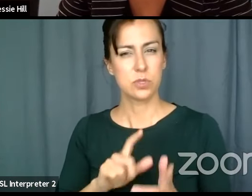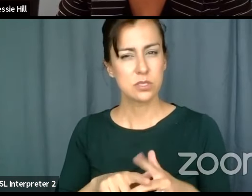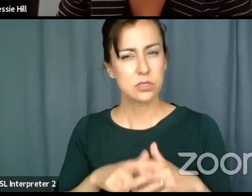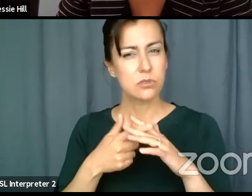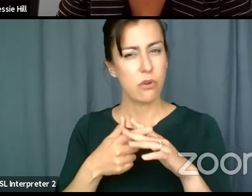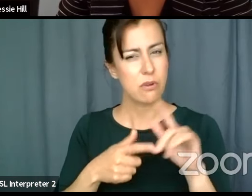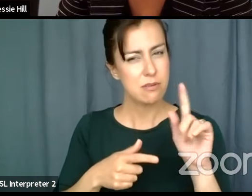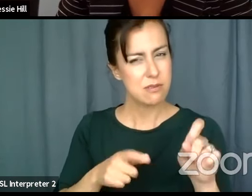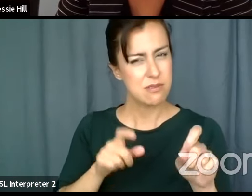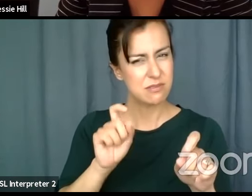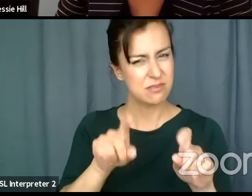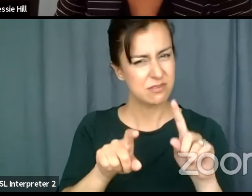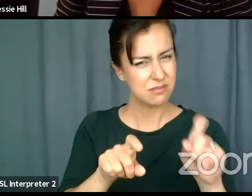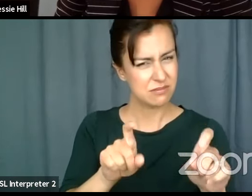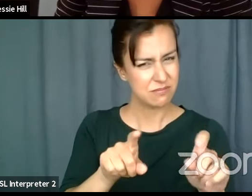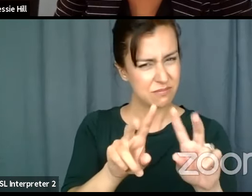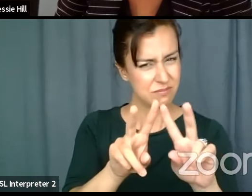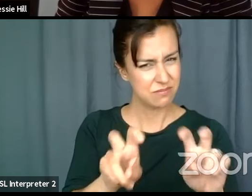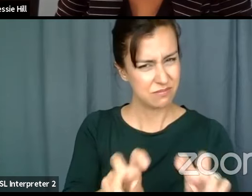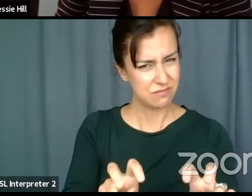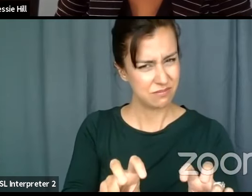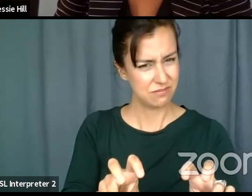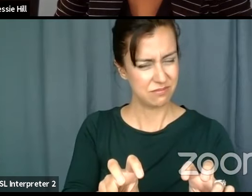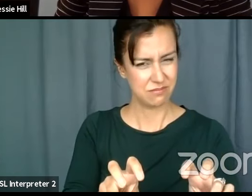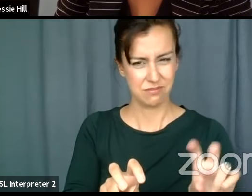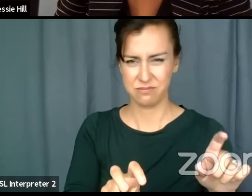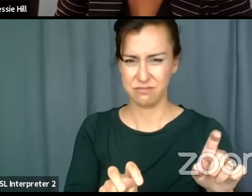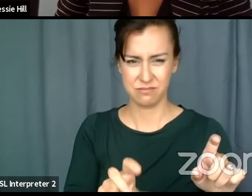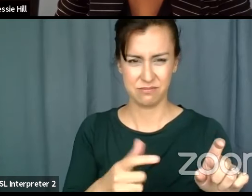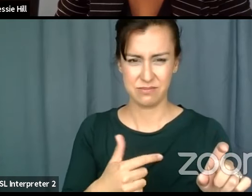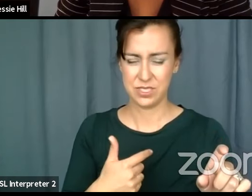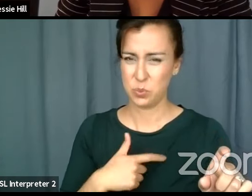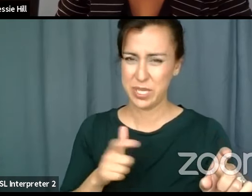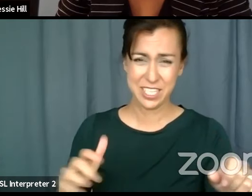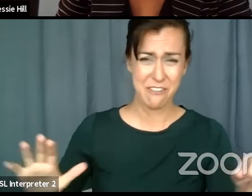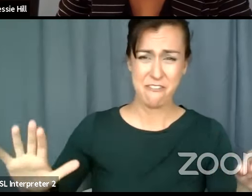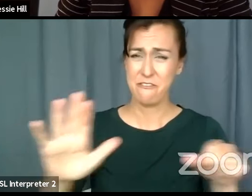as to whether or not this just needs to be wholesale dismantled.